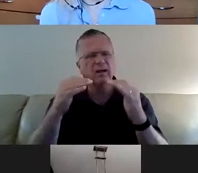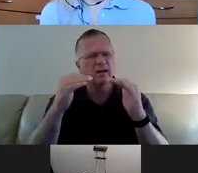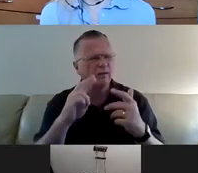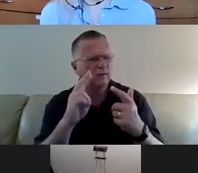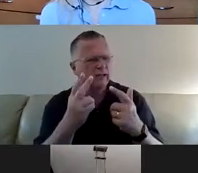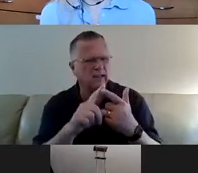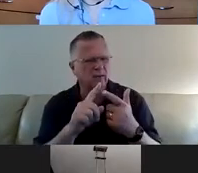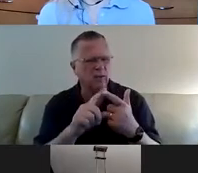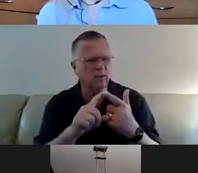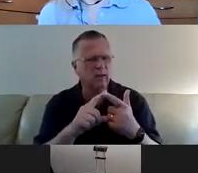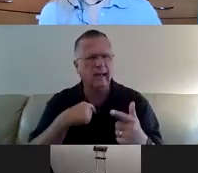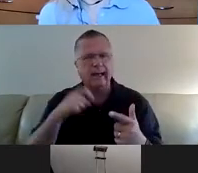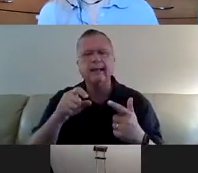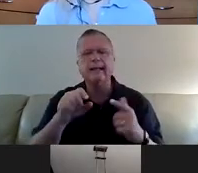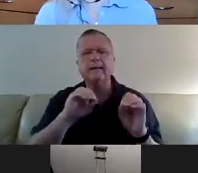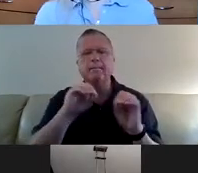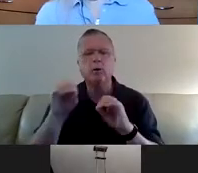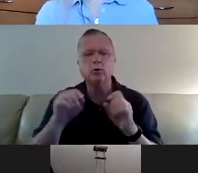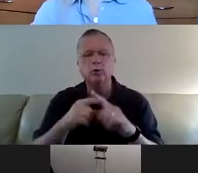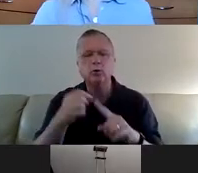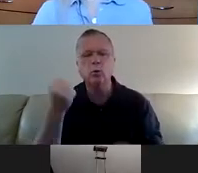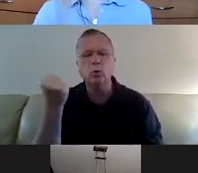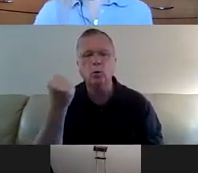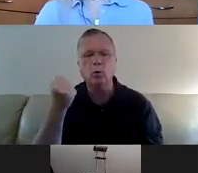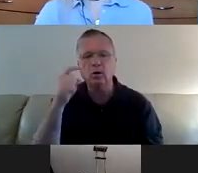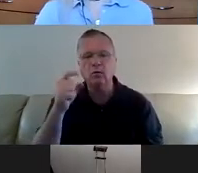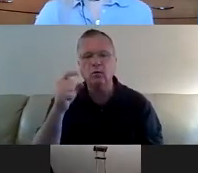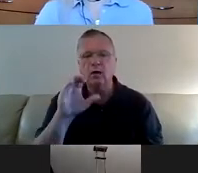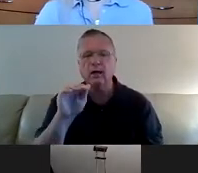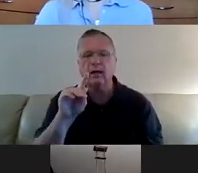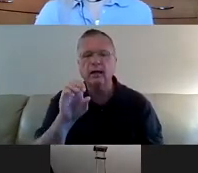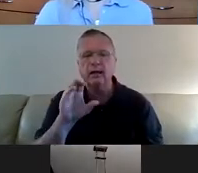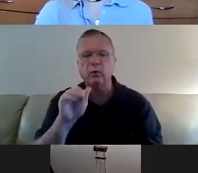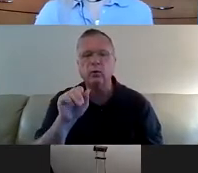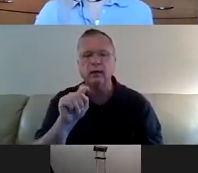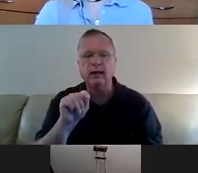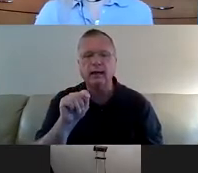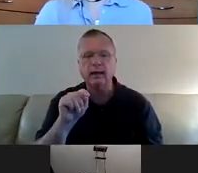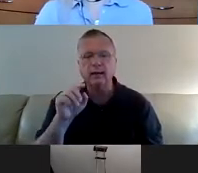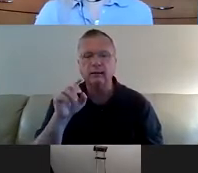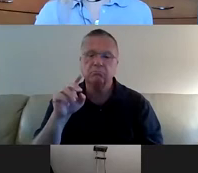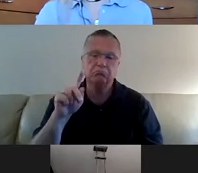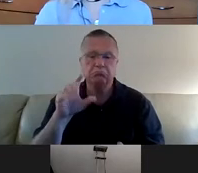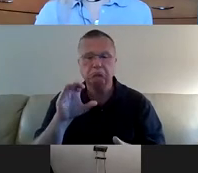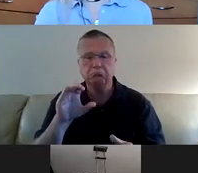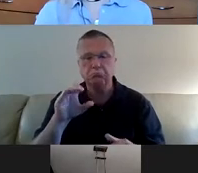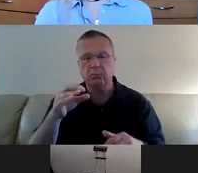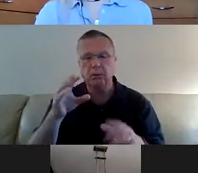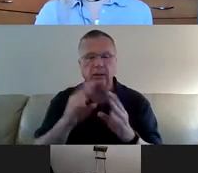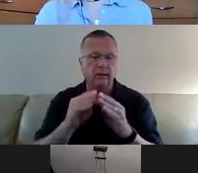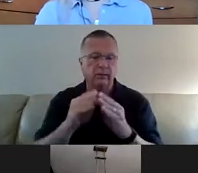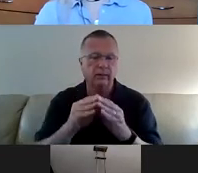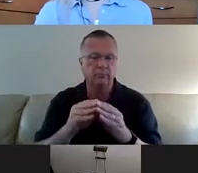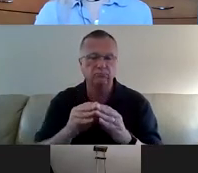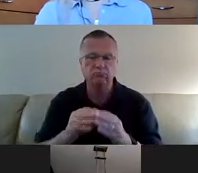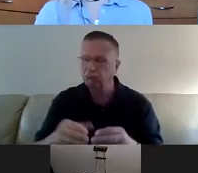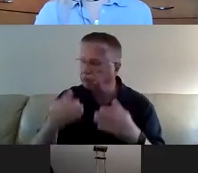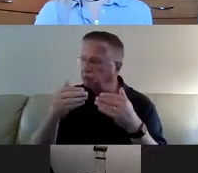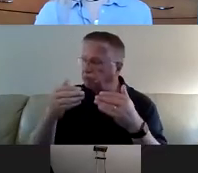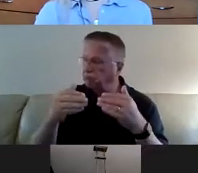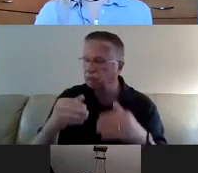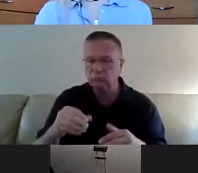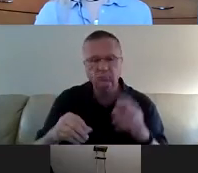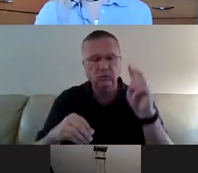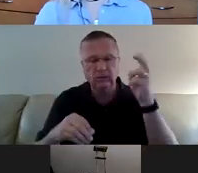I need a motion to hold for a cable cast public hearing. So moved. Then move. Second.